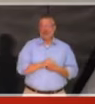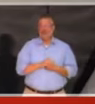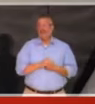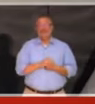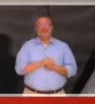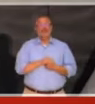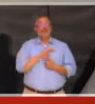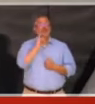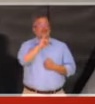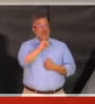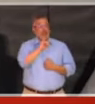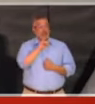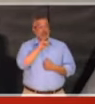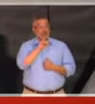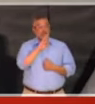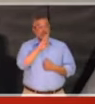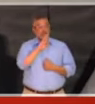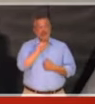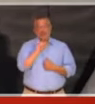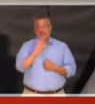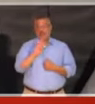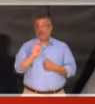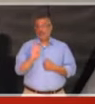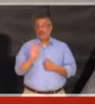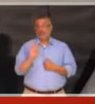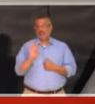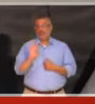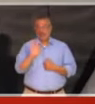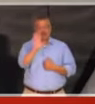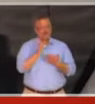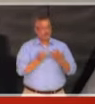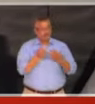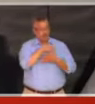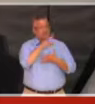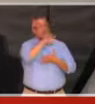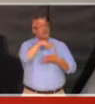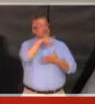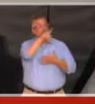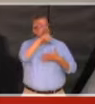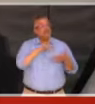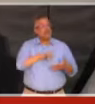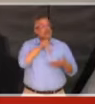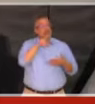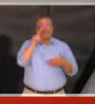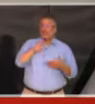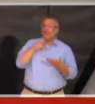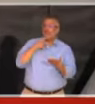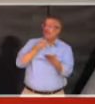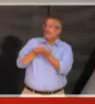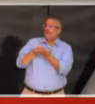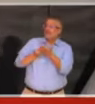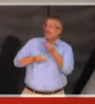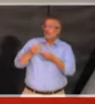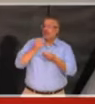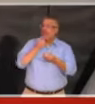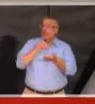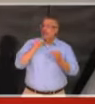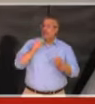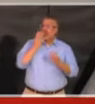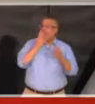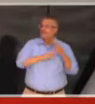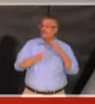bill prioritizes those students that need to have those doors open, including our undocumented, our foster